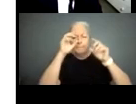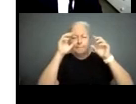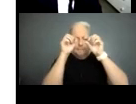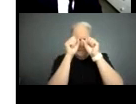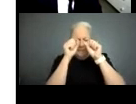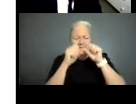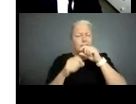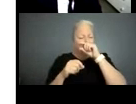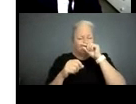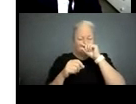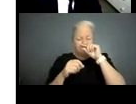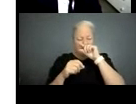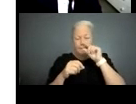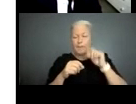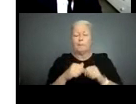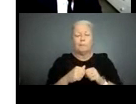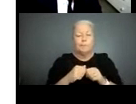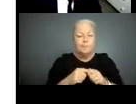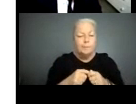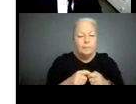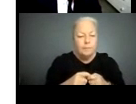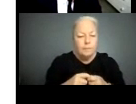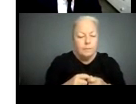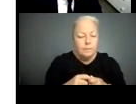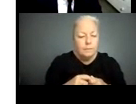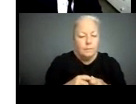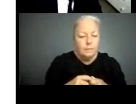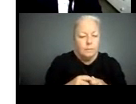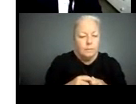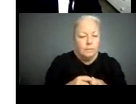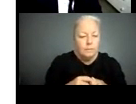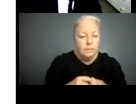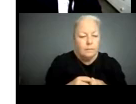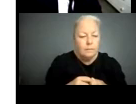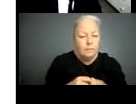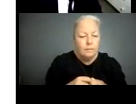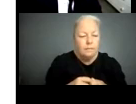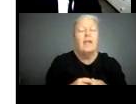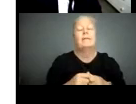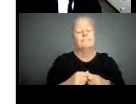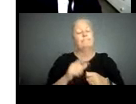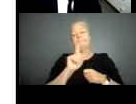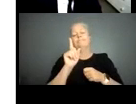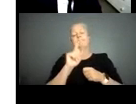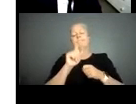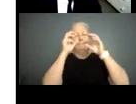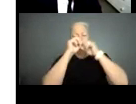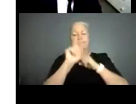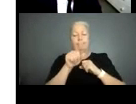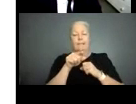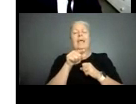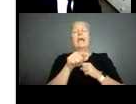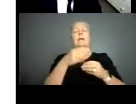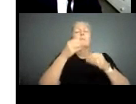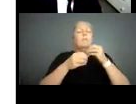He has a classroom assistant assigned to him, and she and his teacher work out together how he can be helped to access the learning that